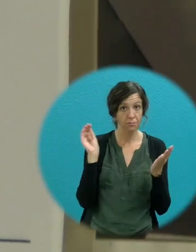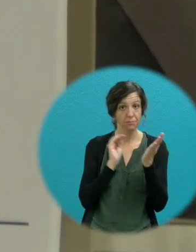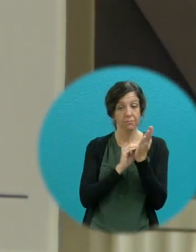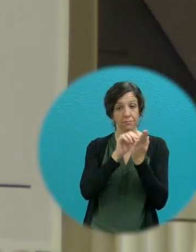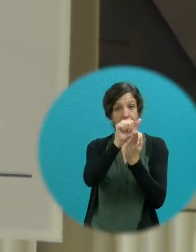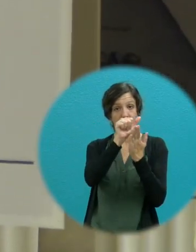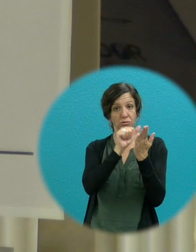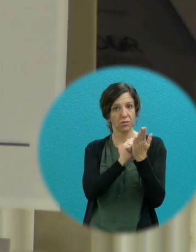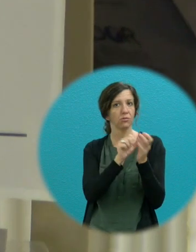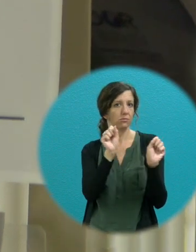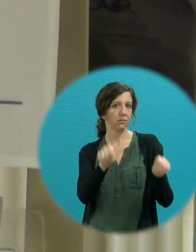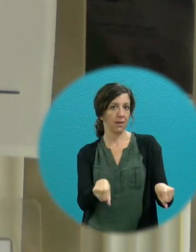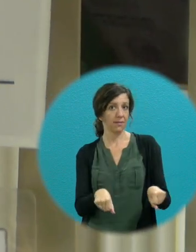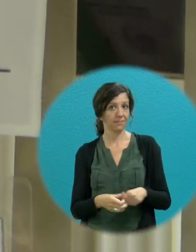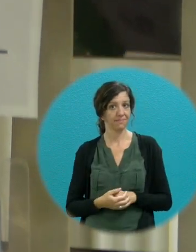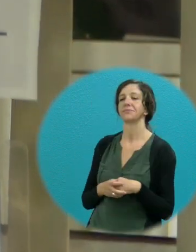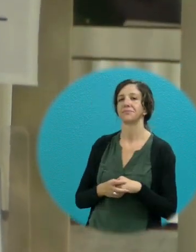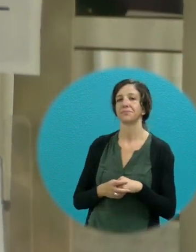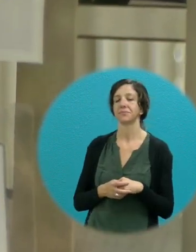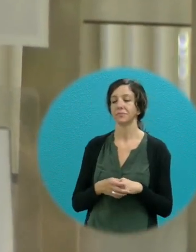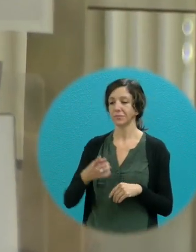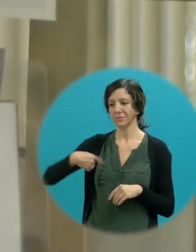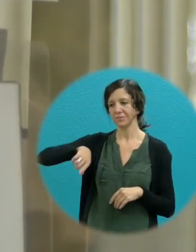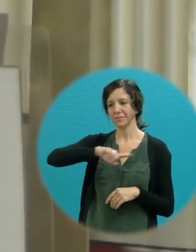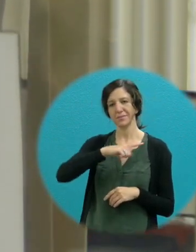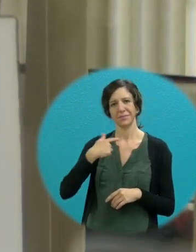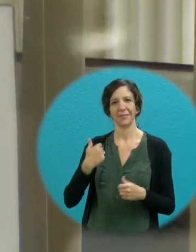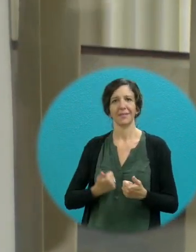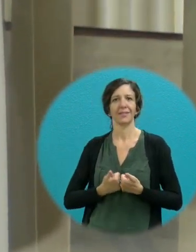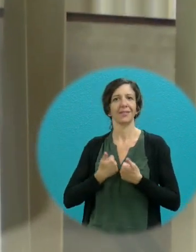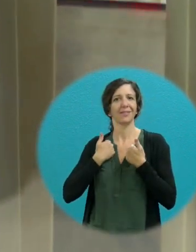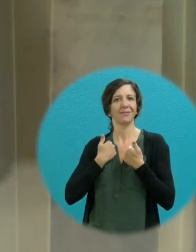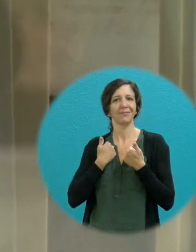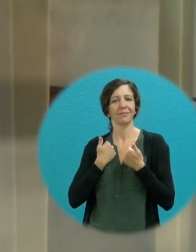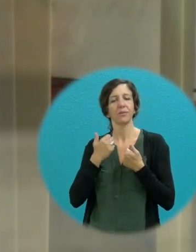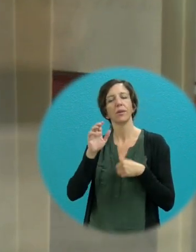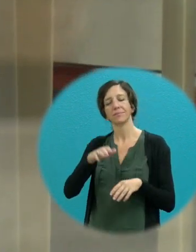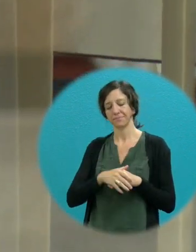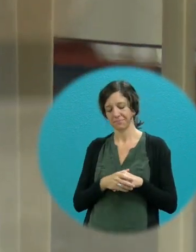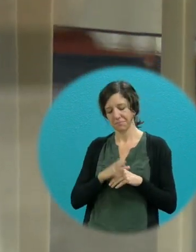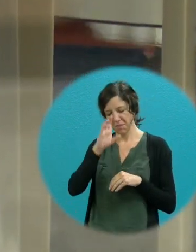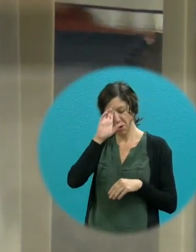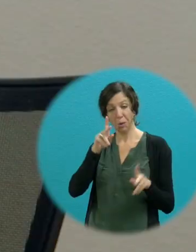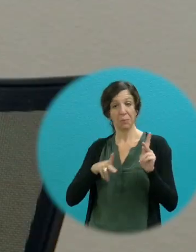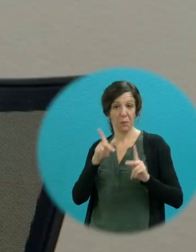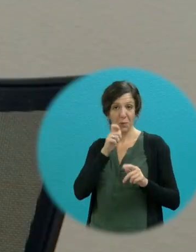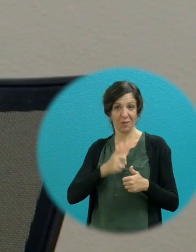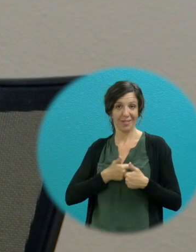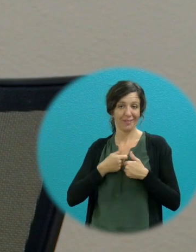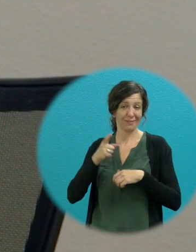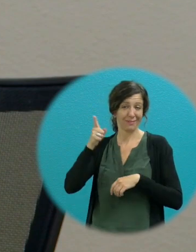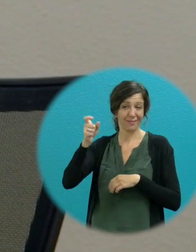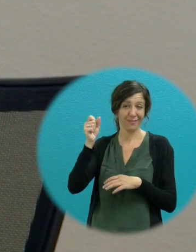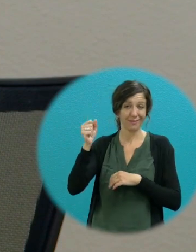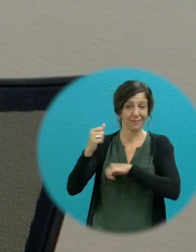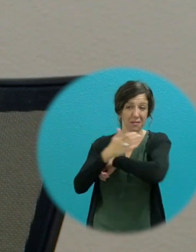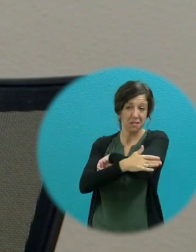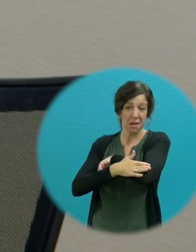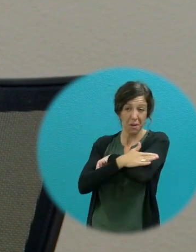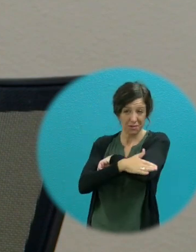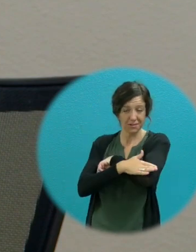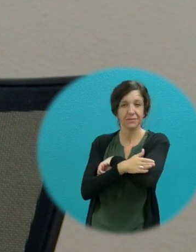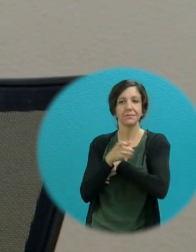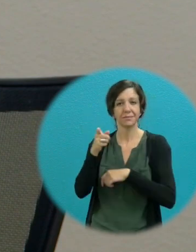agenda. So this question is for those of us that live in the more rural areas. For instance, I live in